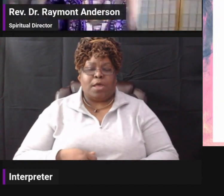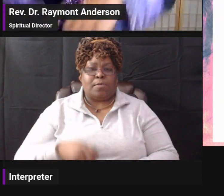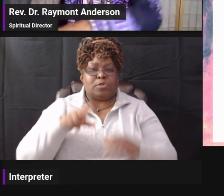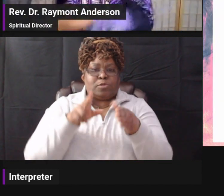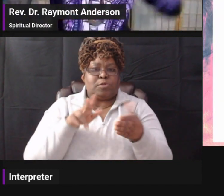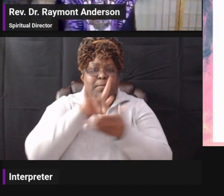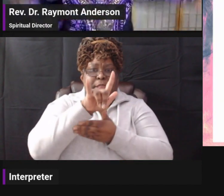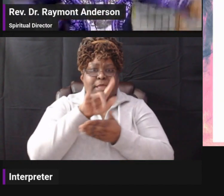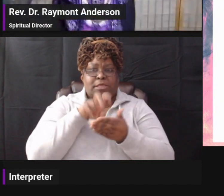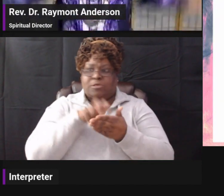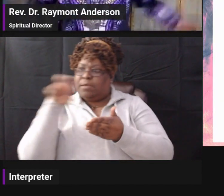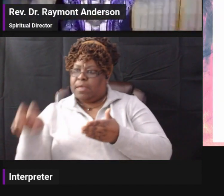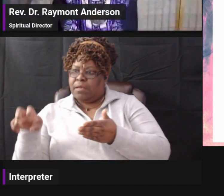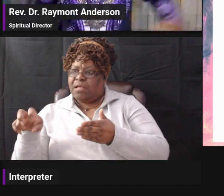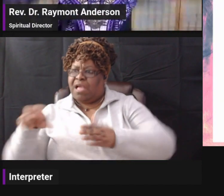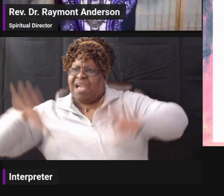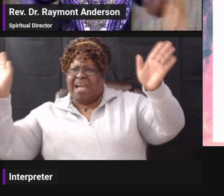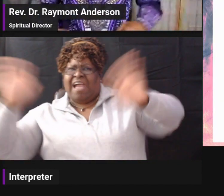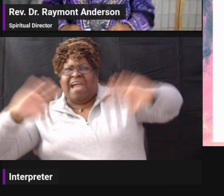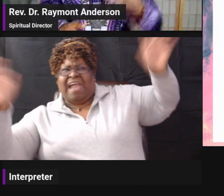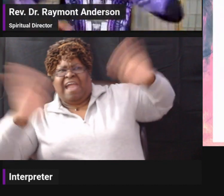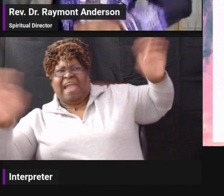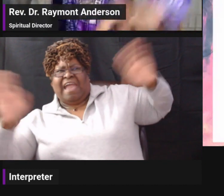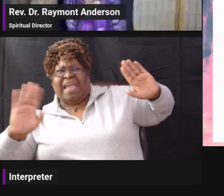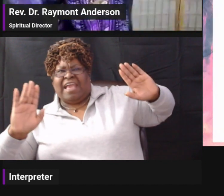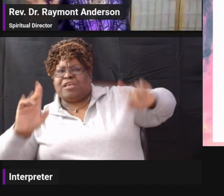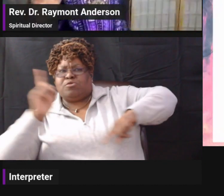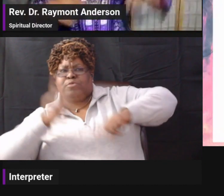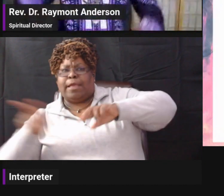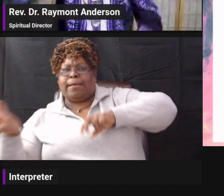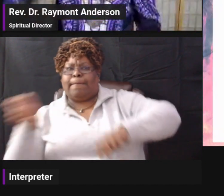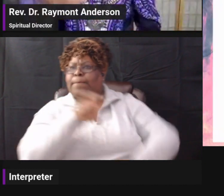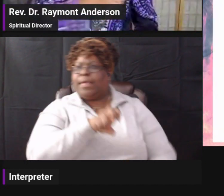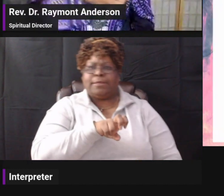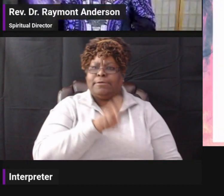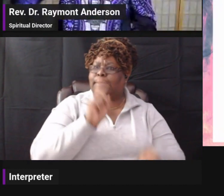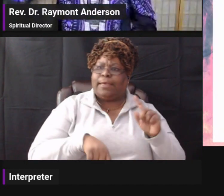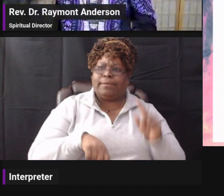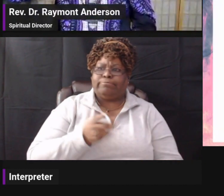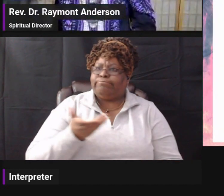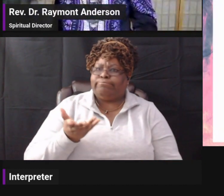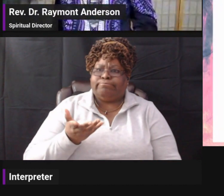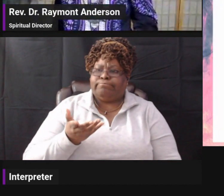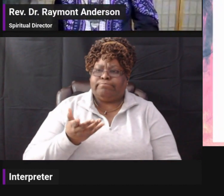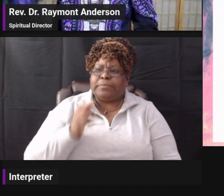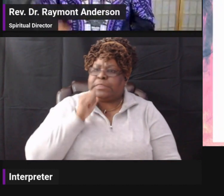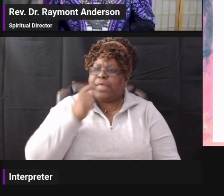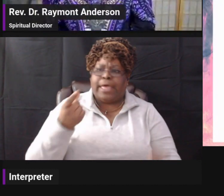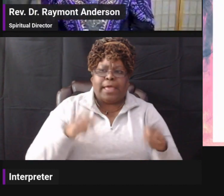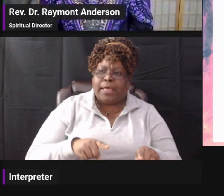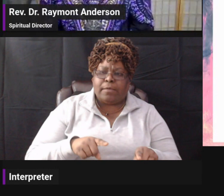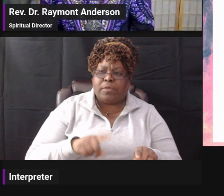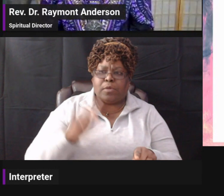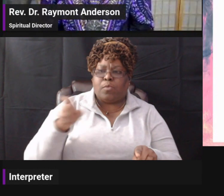care how you wave. I don't care how much you flap. I don't care how much you're not going to go back up and